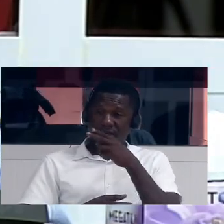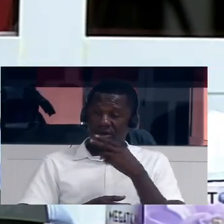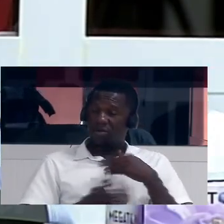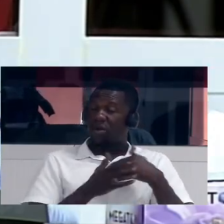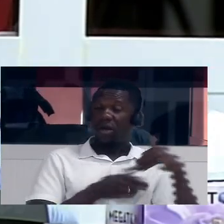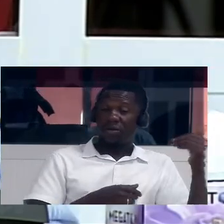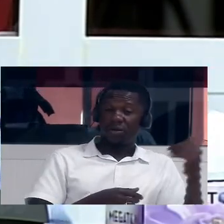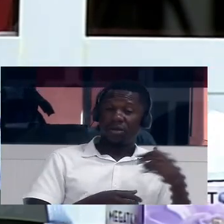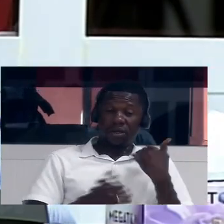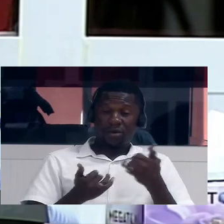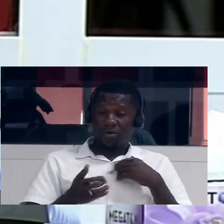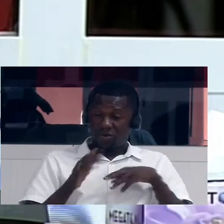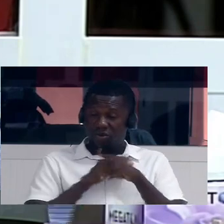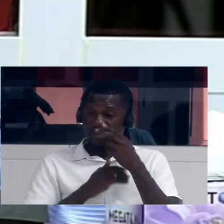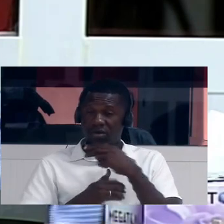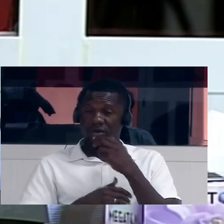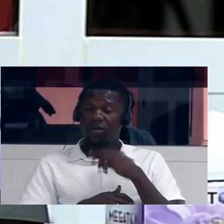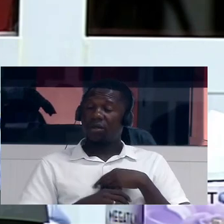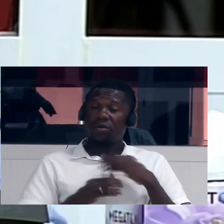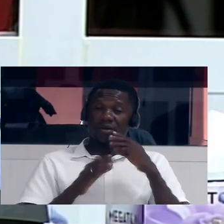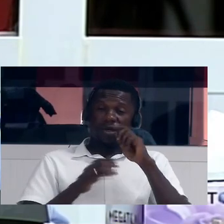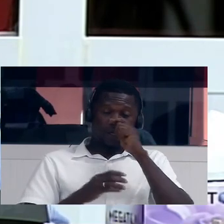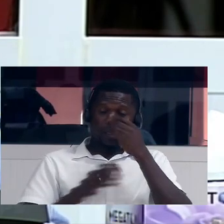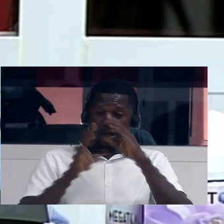Now I can go to the mortuary anytime, day or night. It doesn't matter.